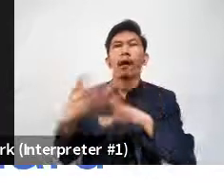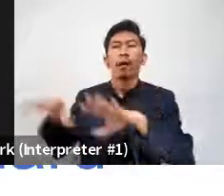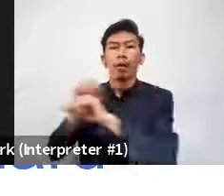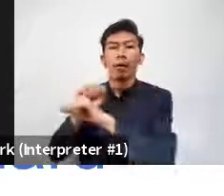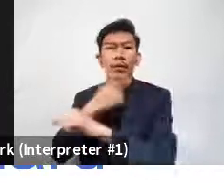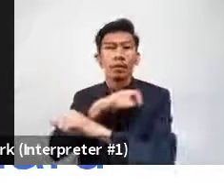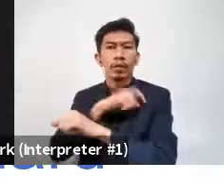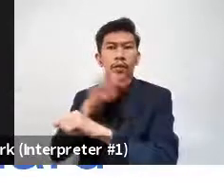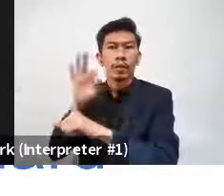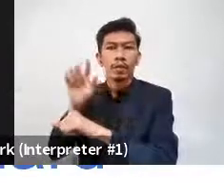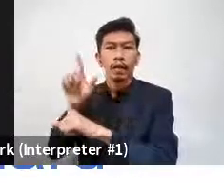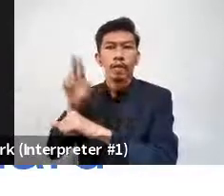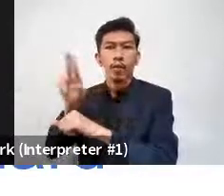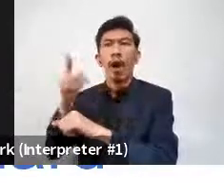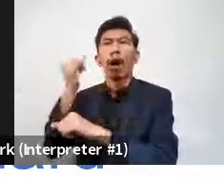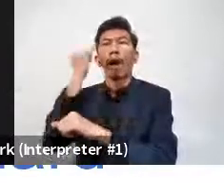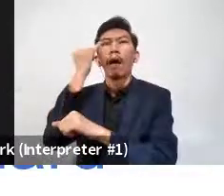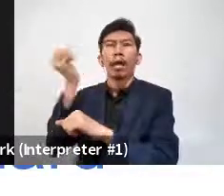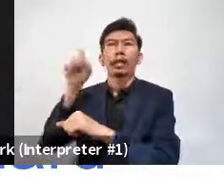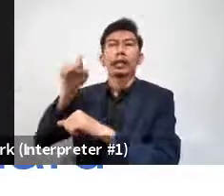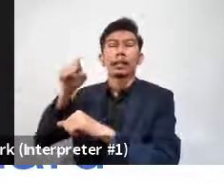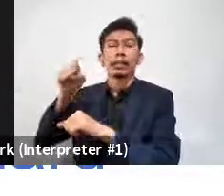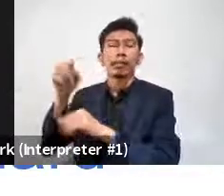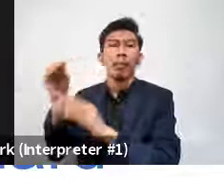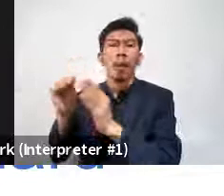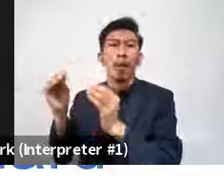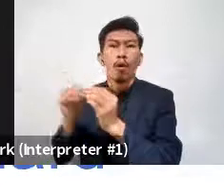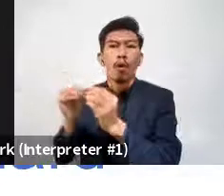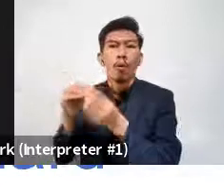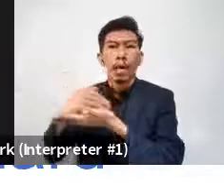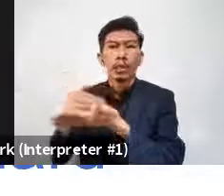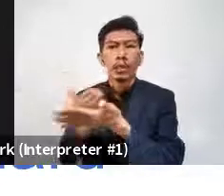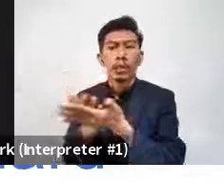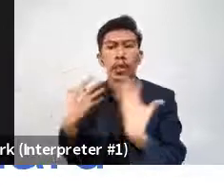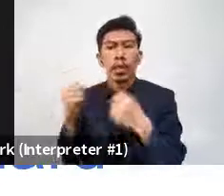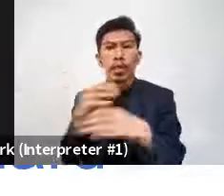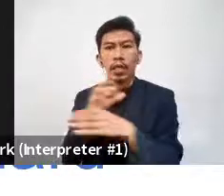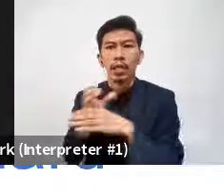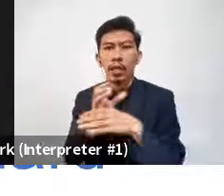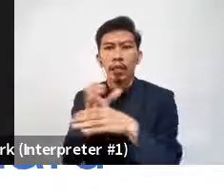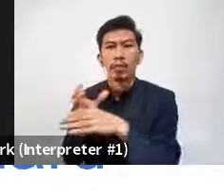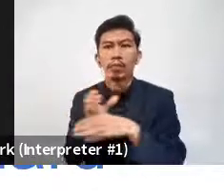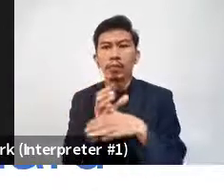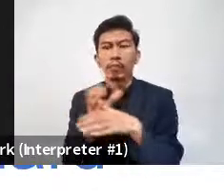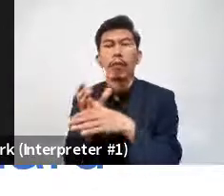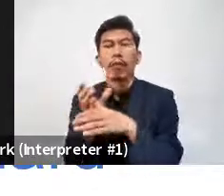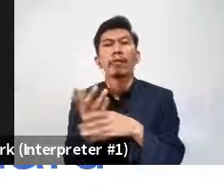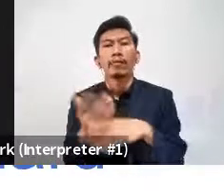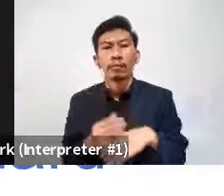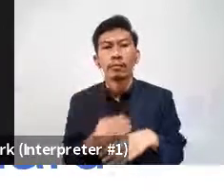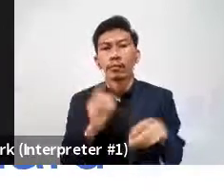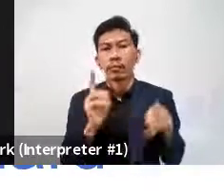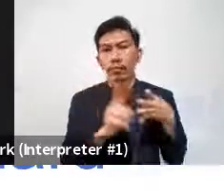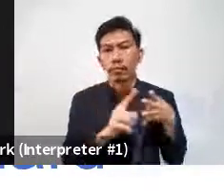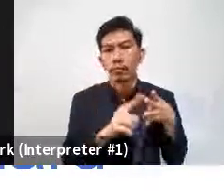needs to spend more on healthcare, and it shouldn't be the private sector who's actually spending for it. And the second is the high regard